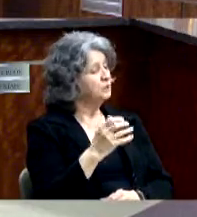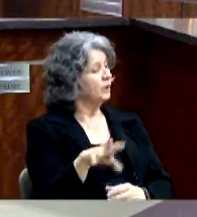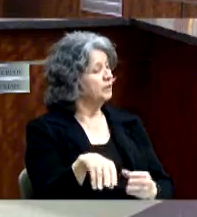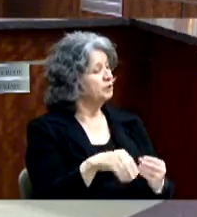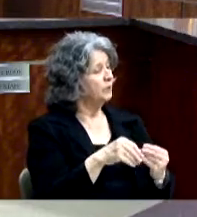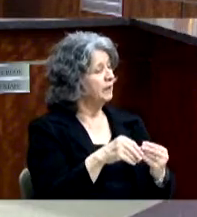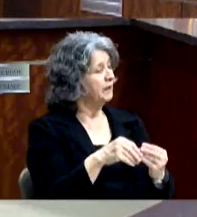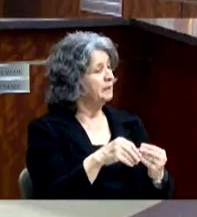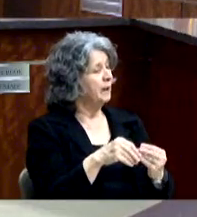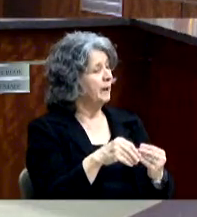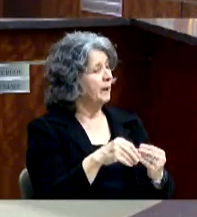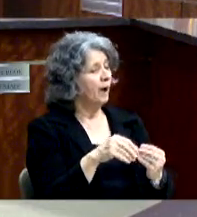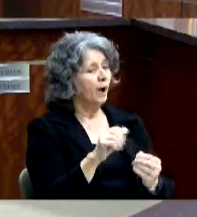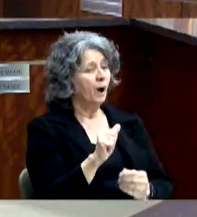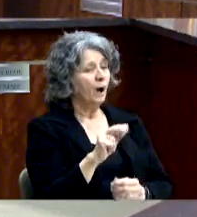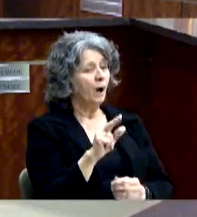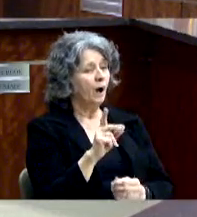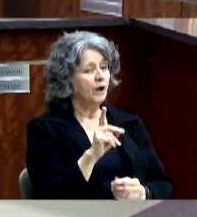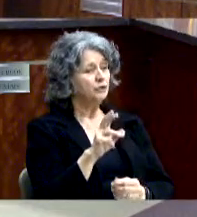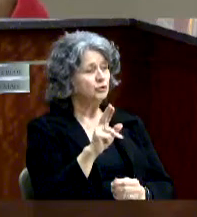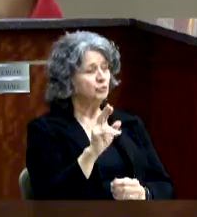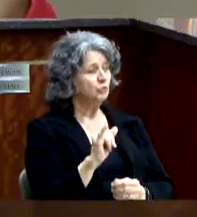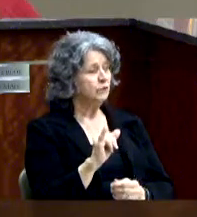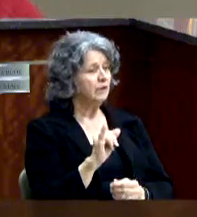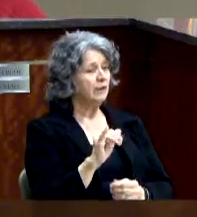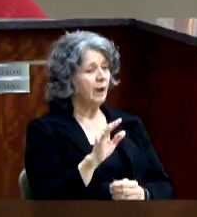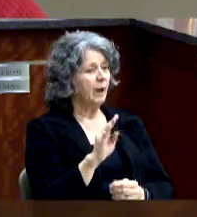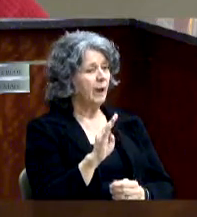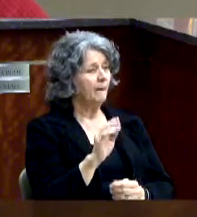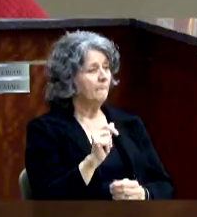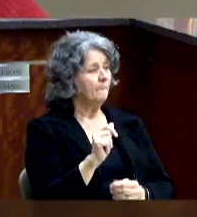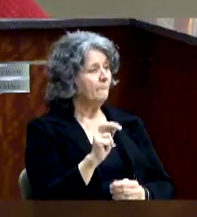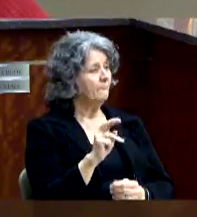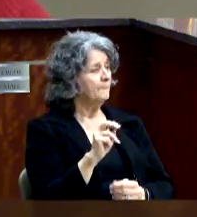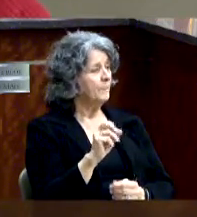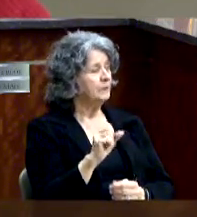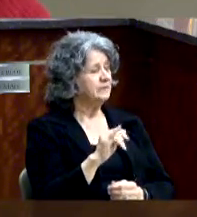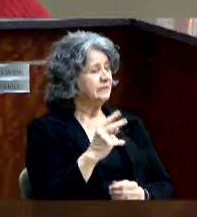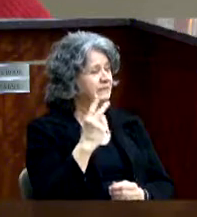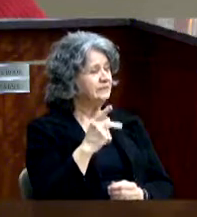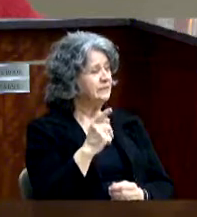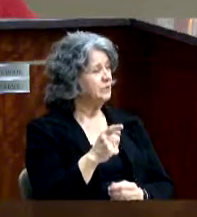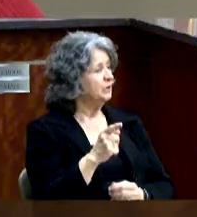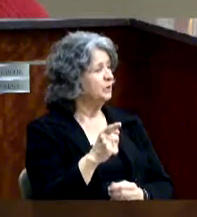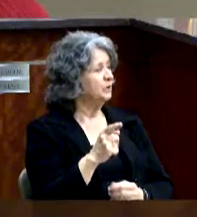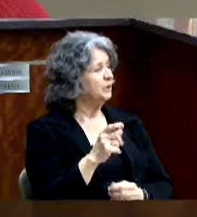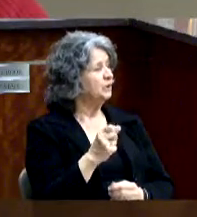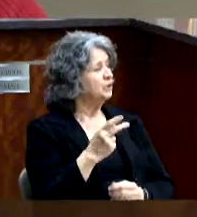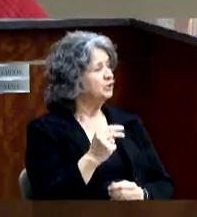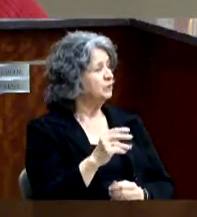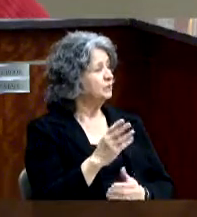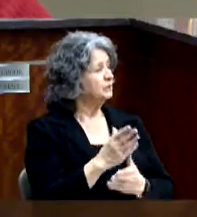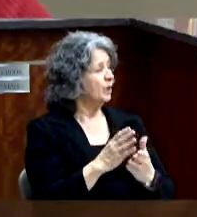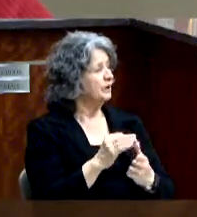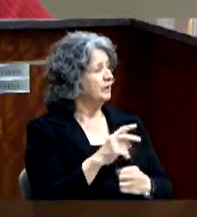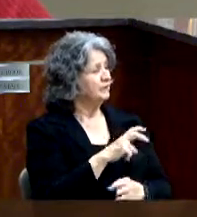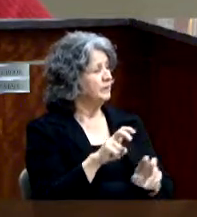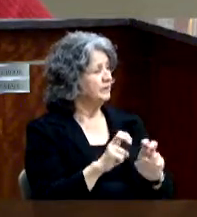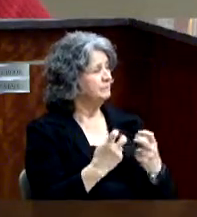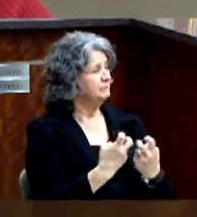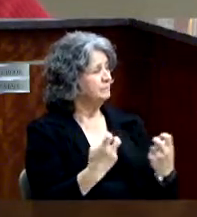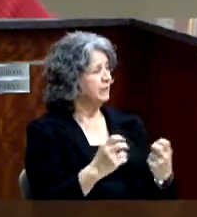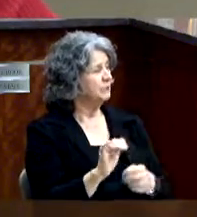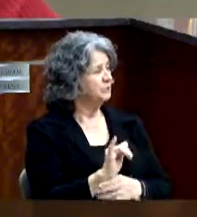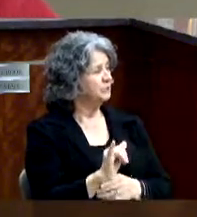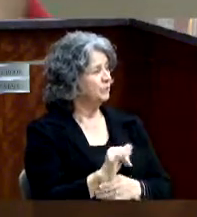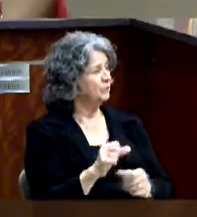it, Audrey Barnes, I didn't see you sitting back there, but Audrey was part of the panel too. And I think we're still receiving emails from families and